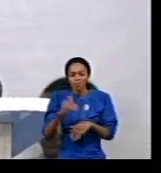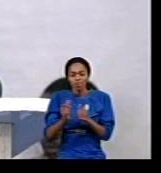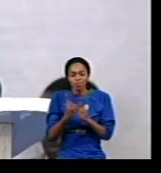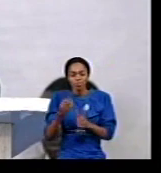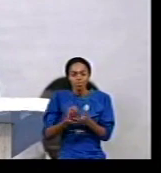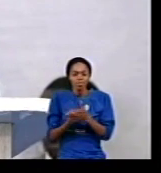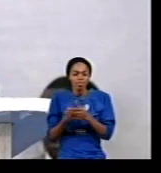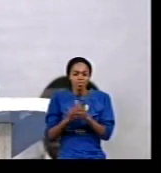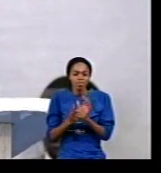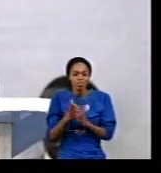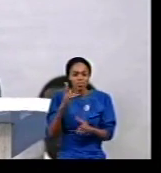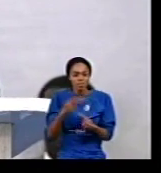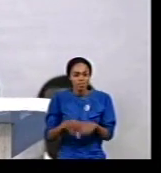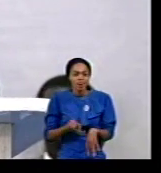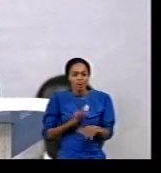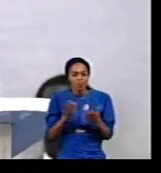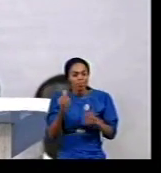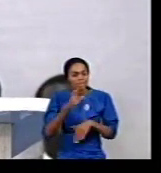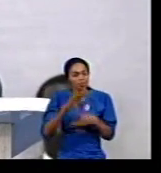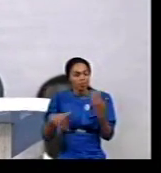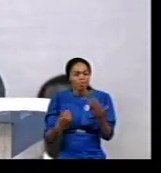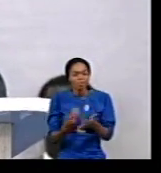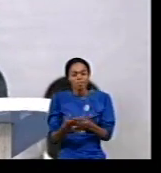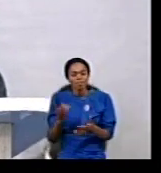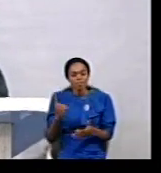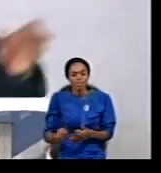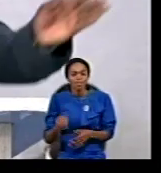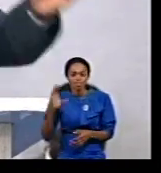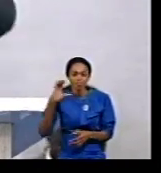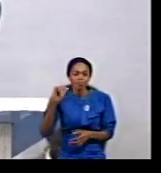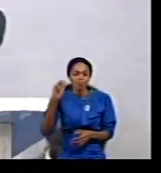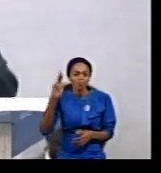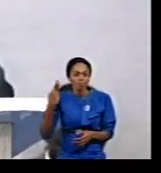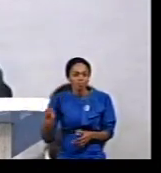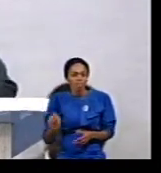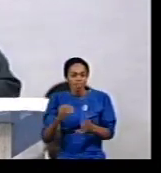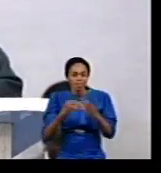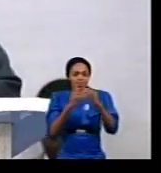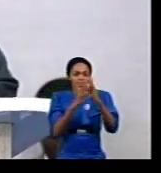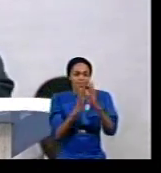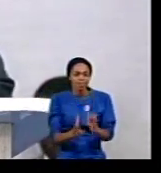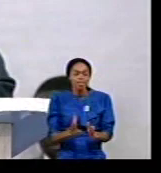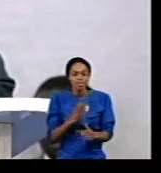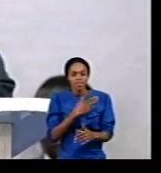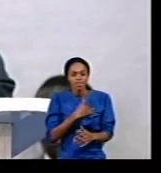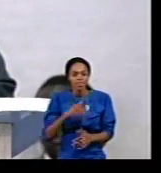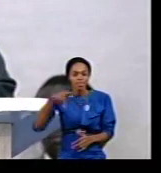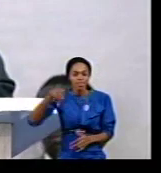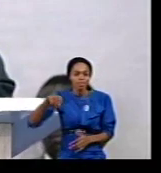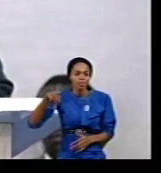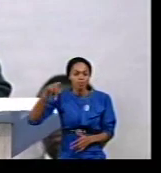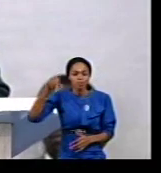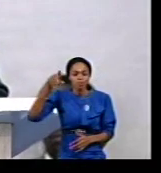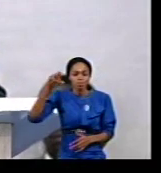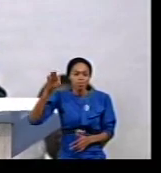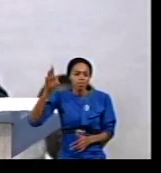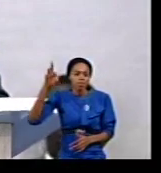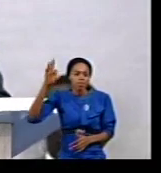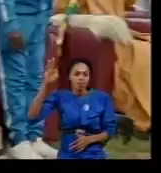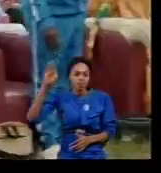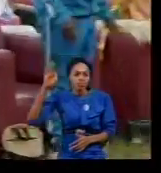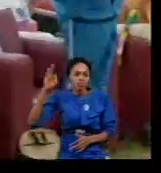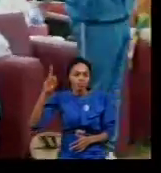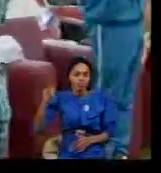look at Gideon, put a fleece there, and put this there, you and are, this said this and that. Stand up we don't and just wave take at us. That and say, we that's great you. We thank man you very of much.